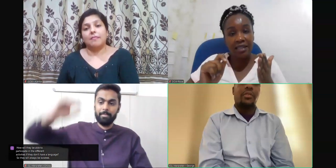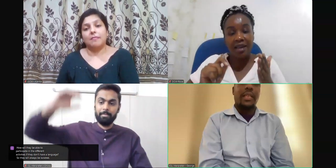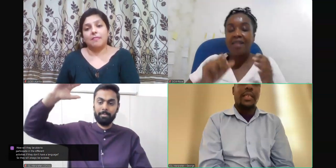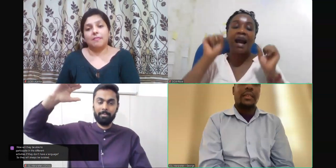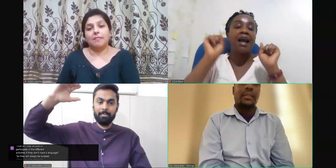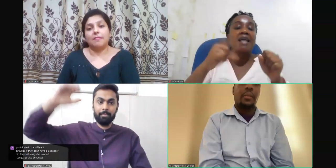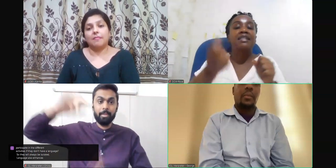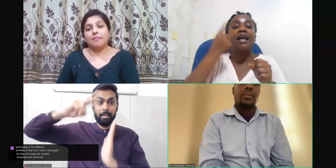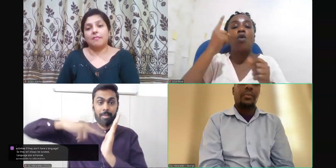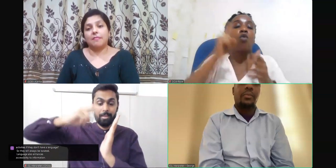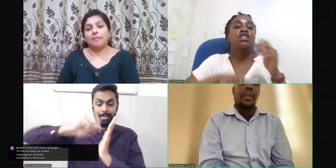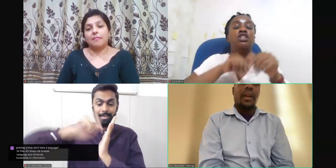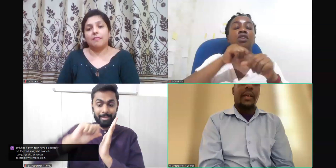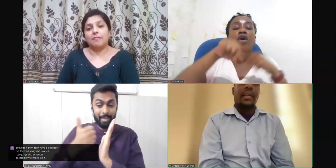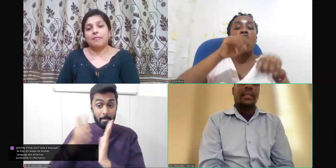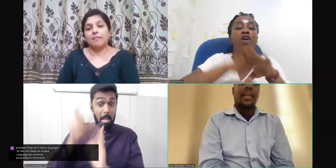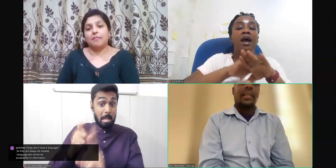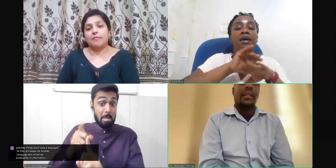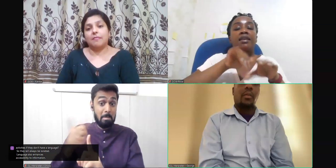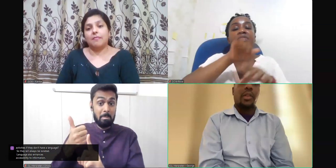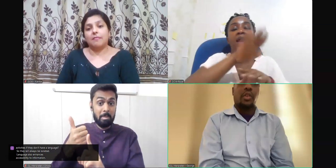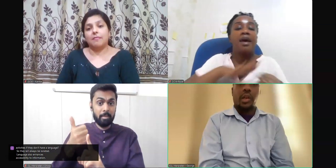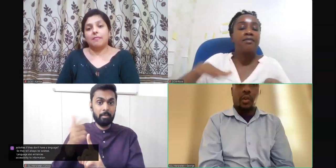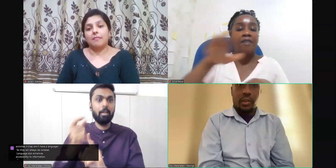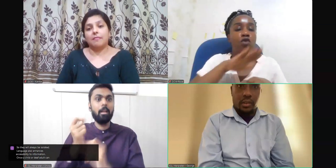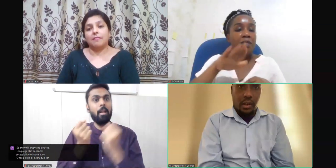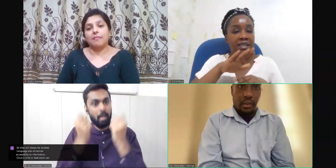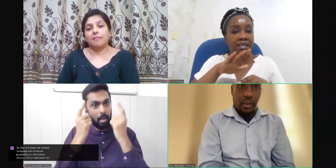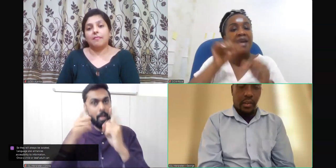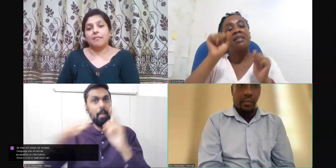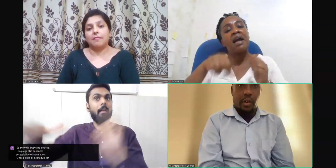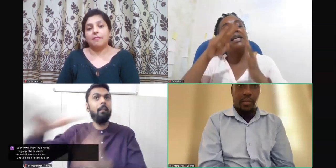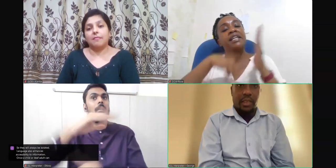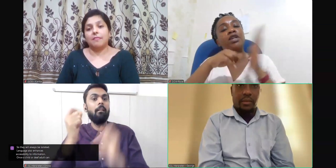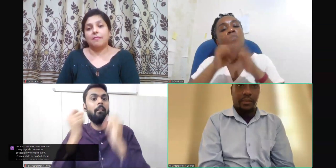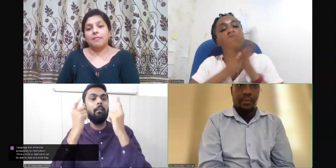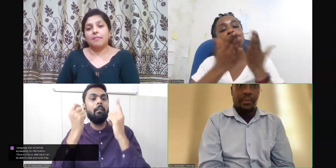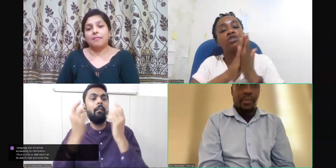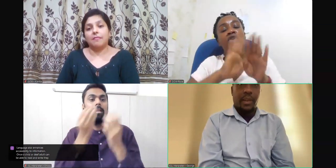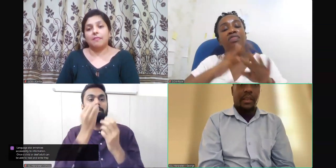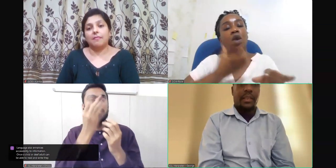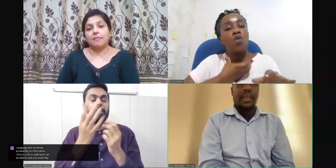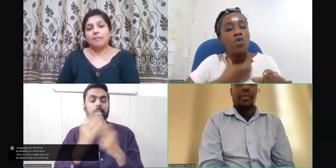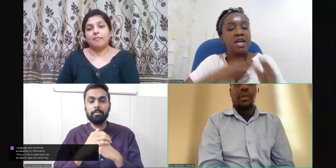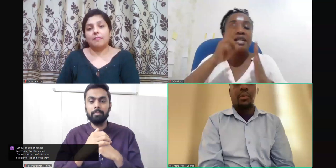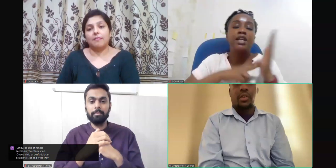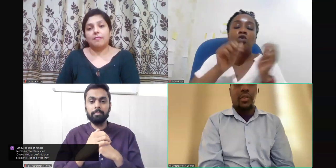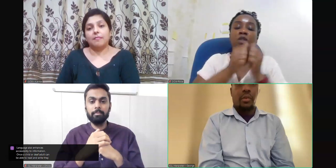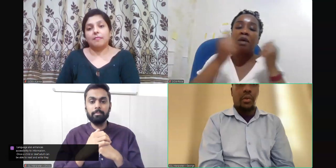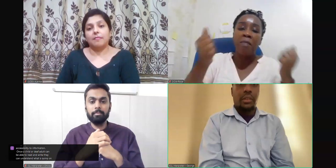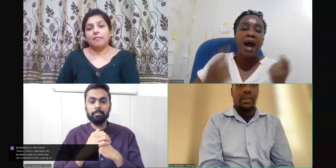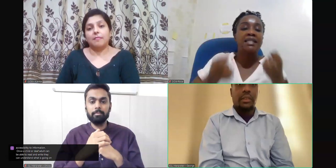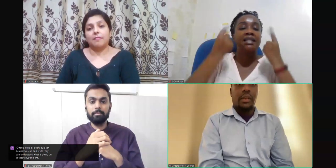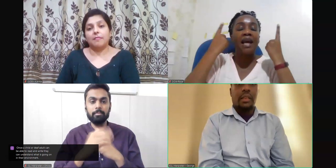read and write, they can understand what is going on in the environment. Whereas they can read books